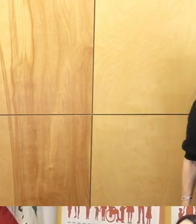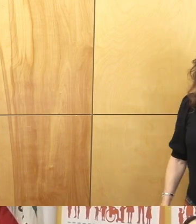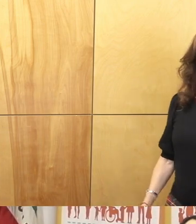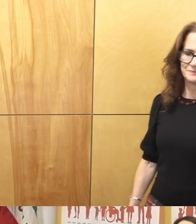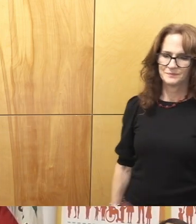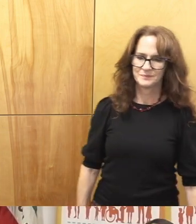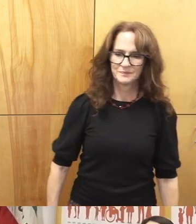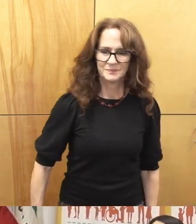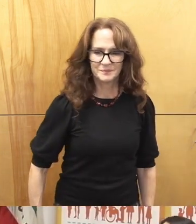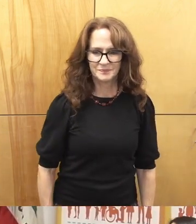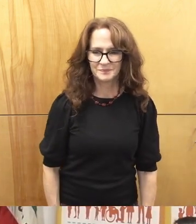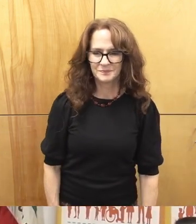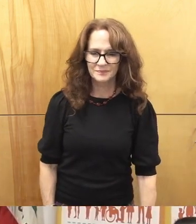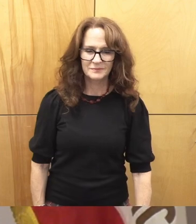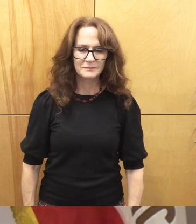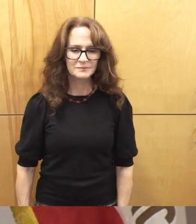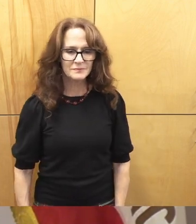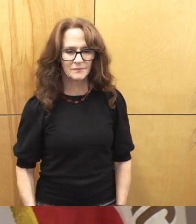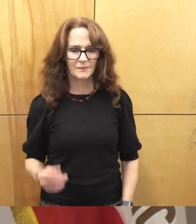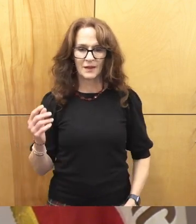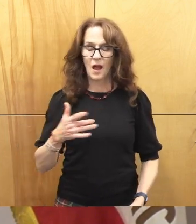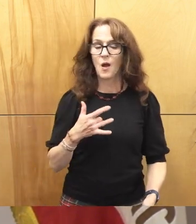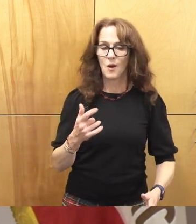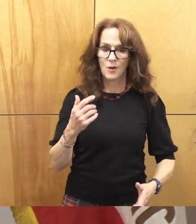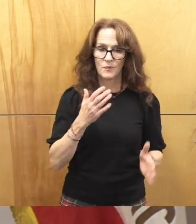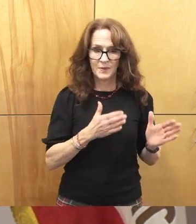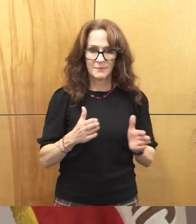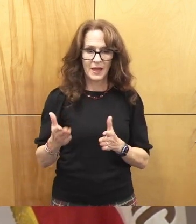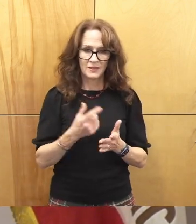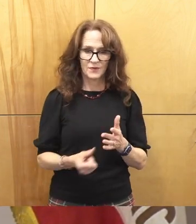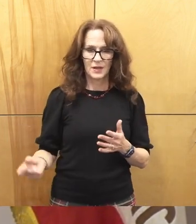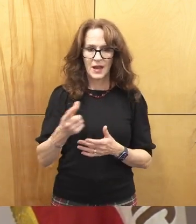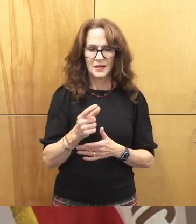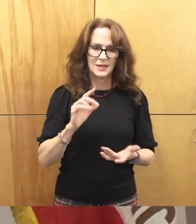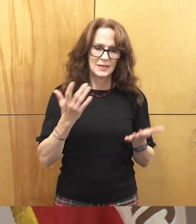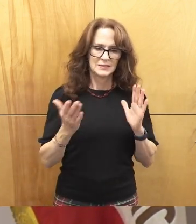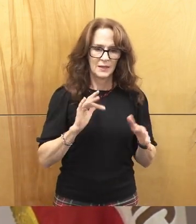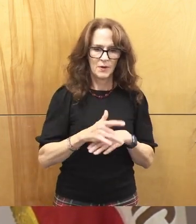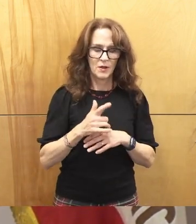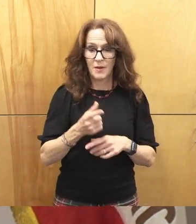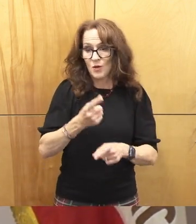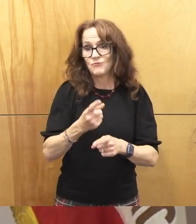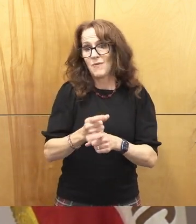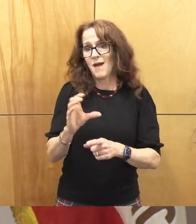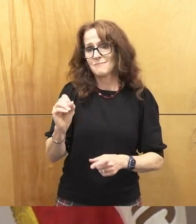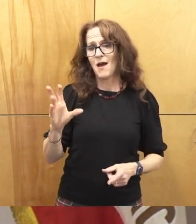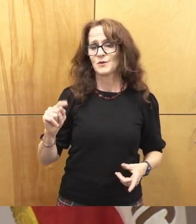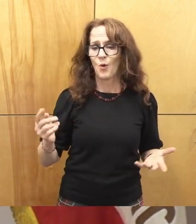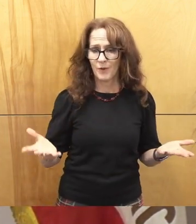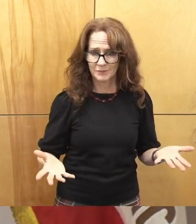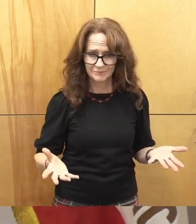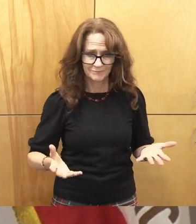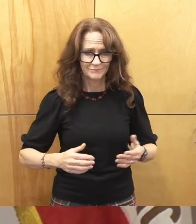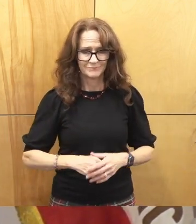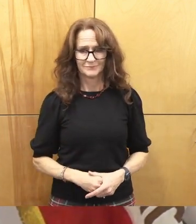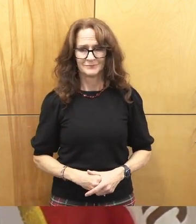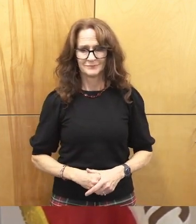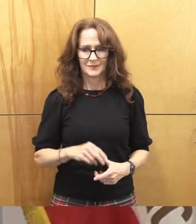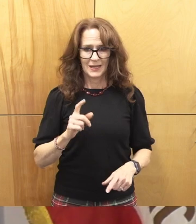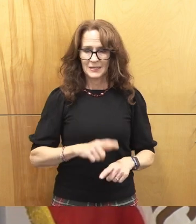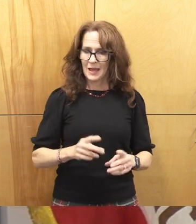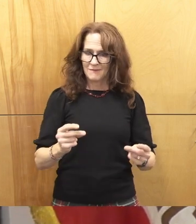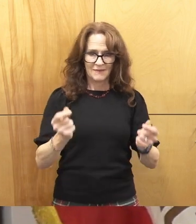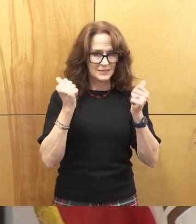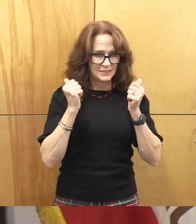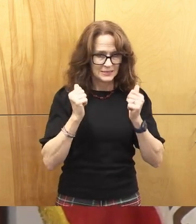I wasn't going to bring up his plans for next year because it seemed kind of early, but it's already October, so time flies.